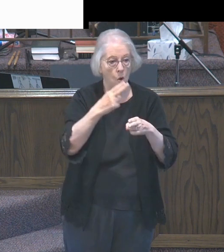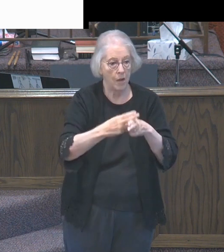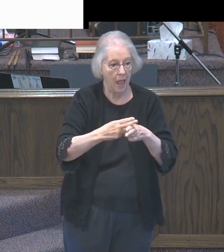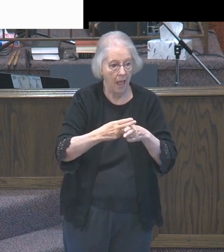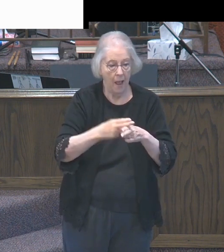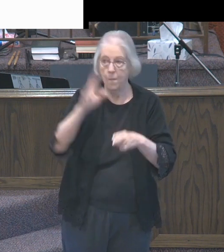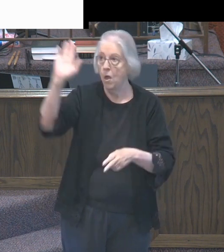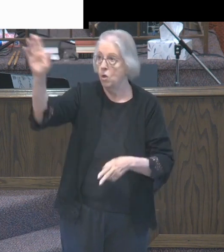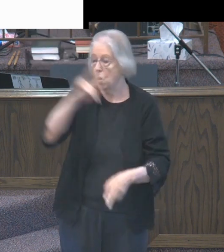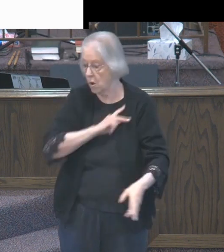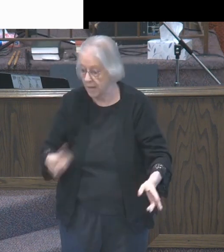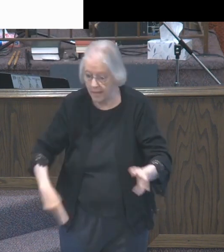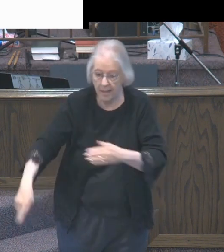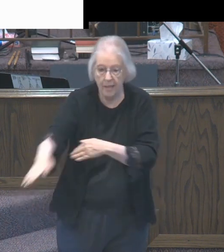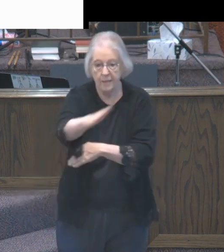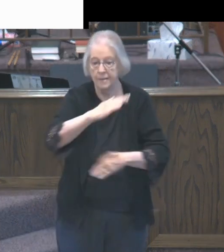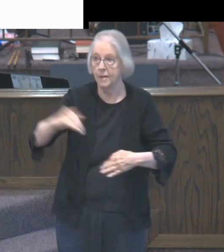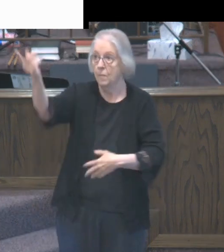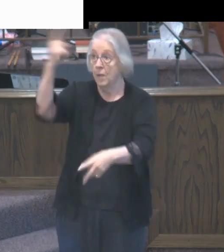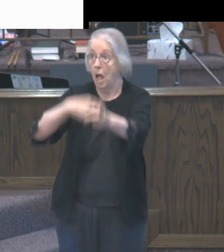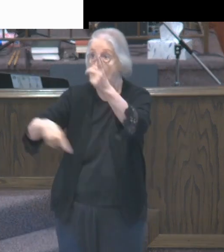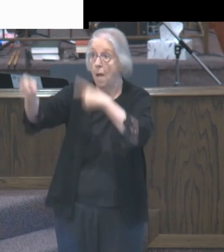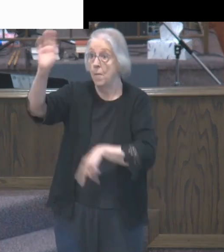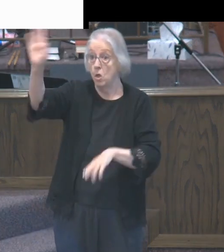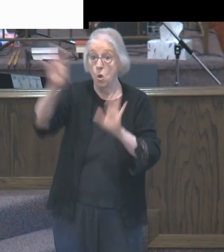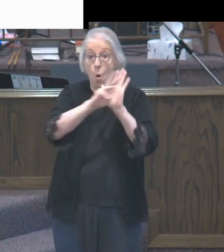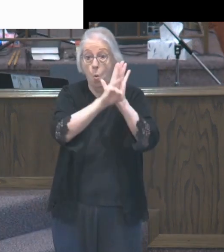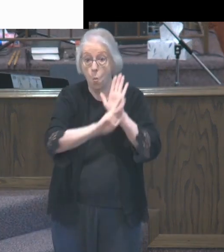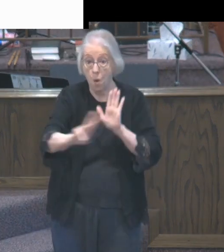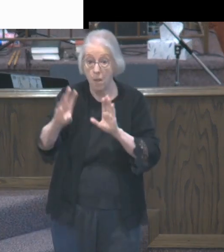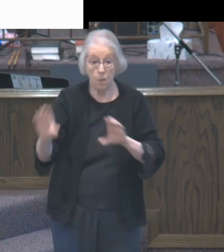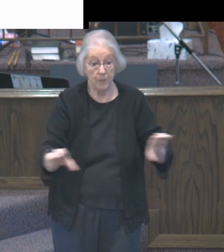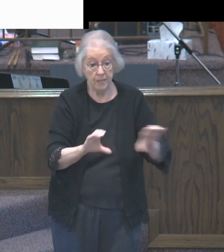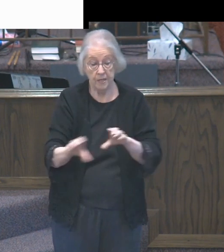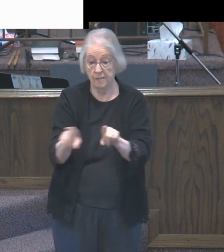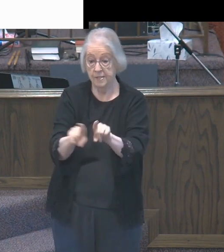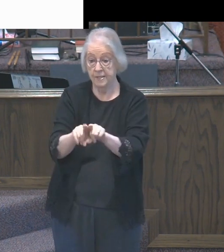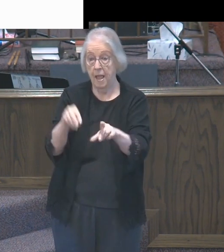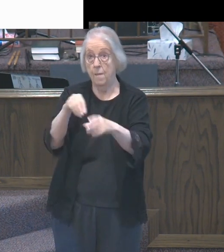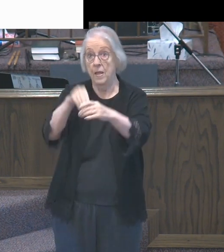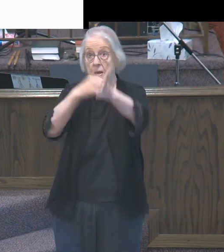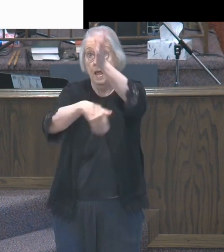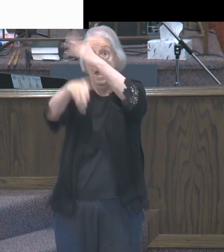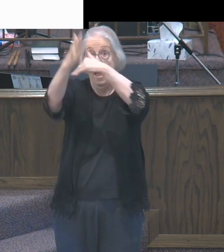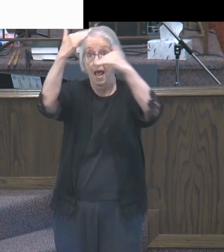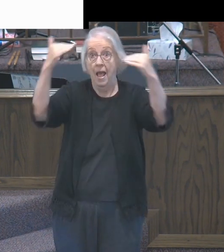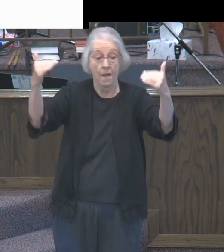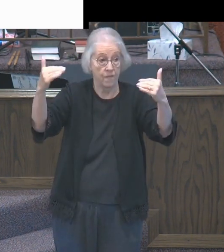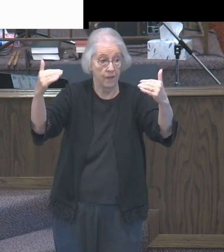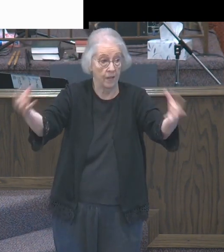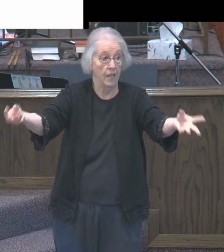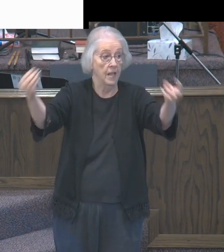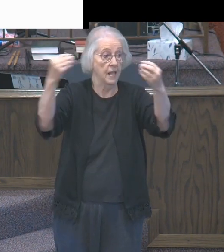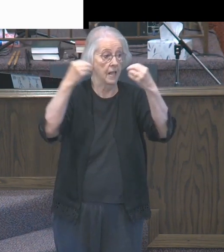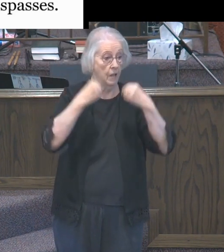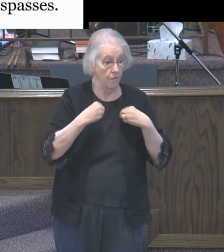your will be done on earth as it is in heaven. Give us this day our daily